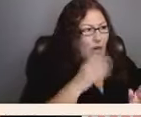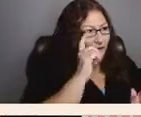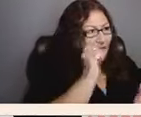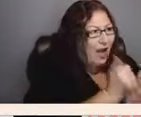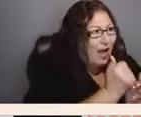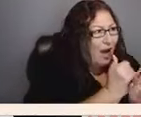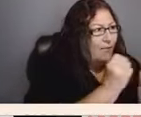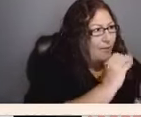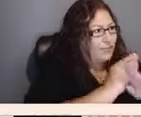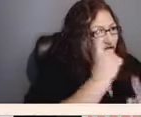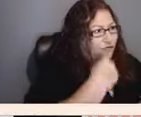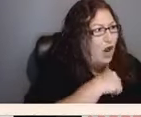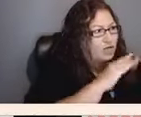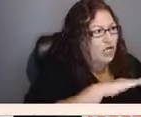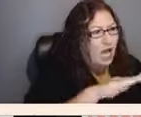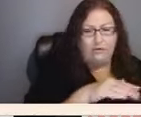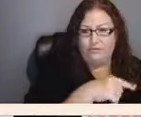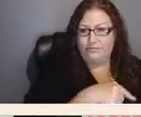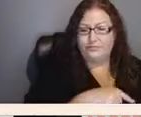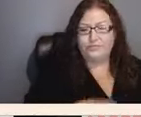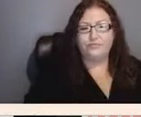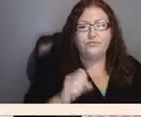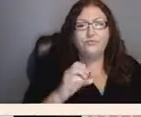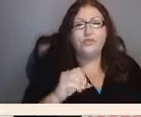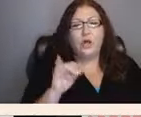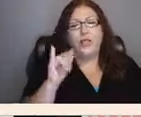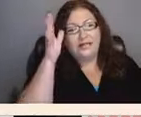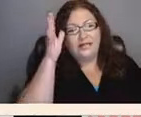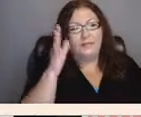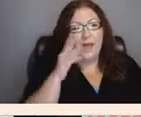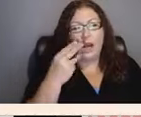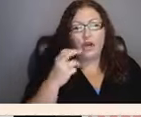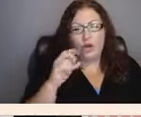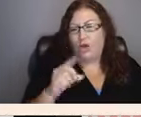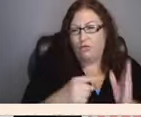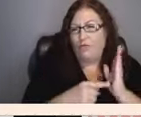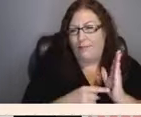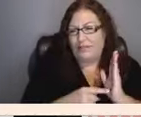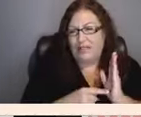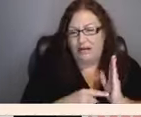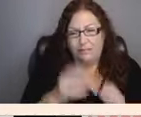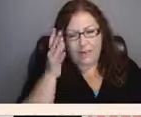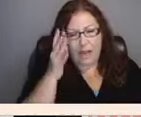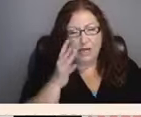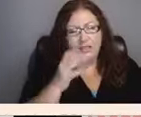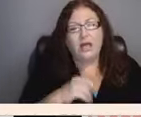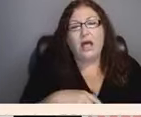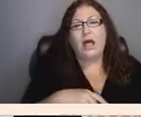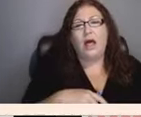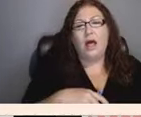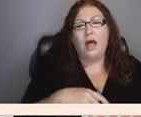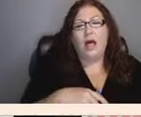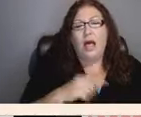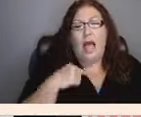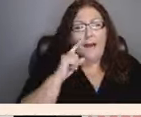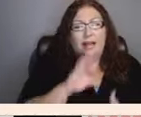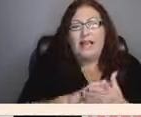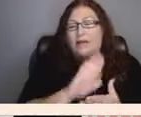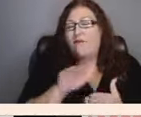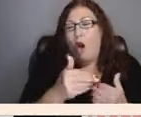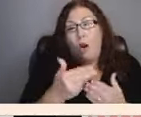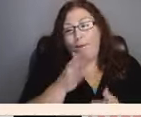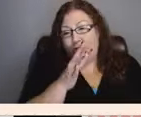our child. So here's parenthood, representing parenthood. I believe all mothers, particularly, but